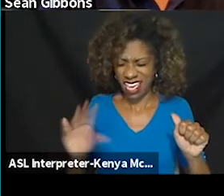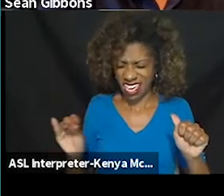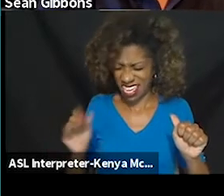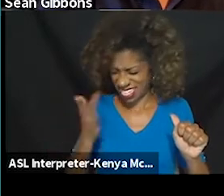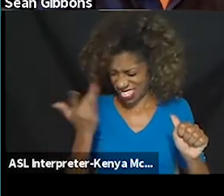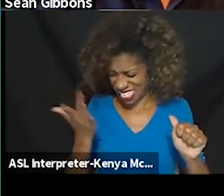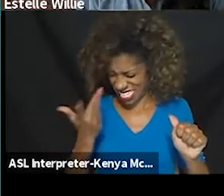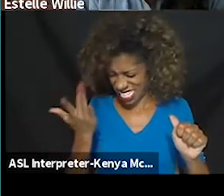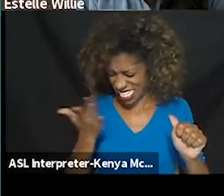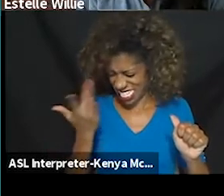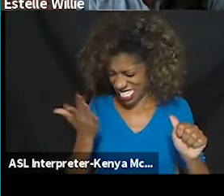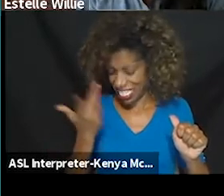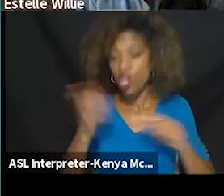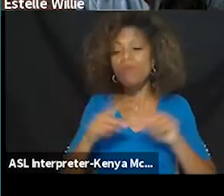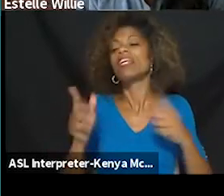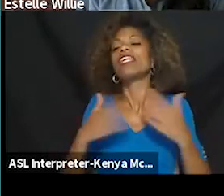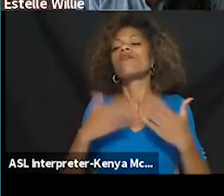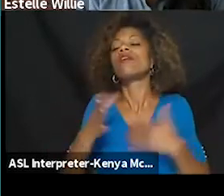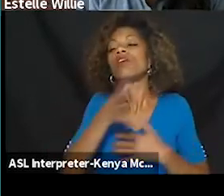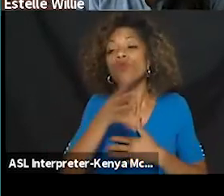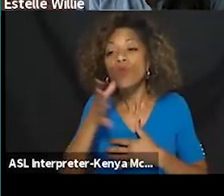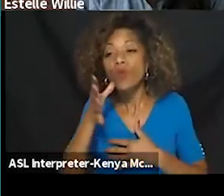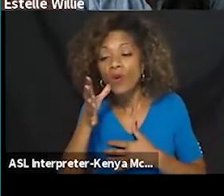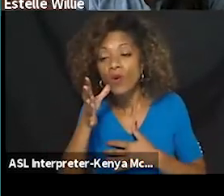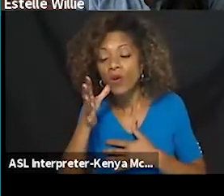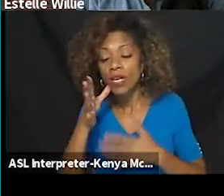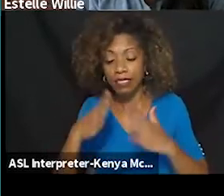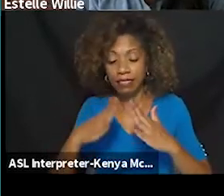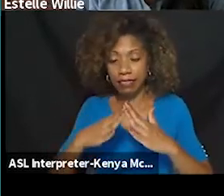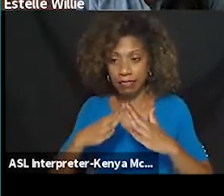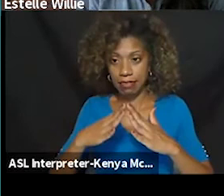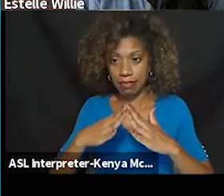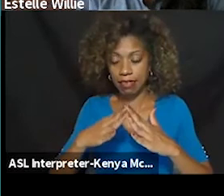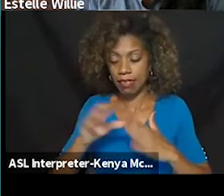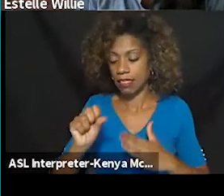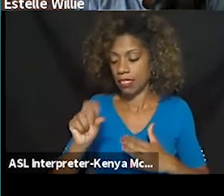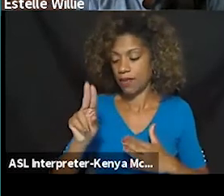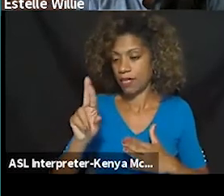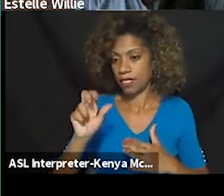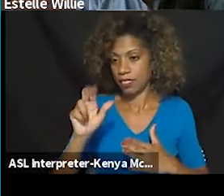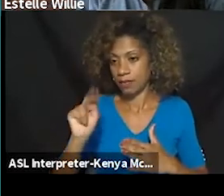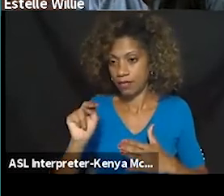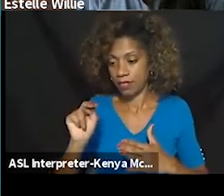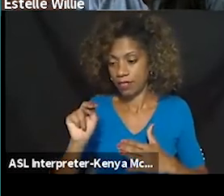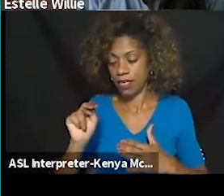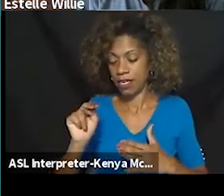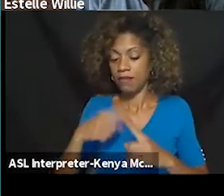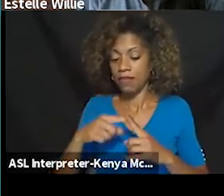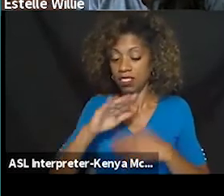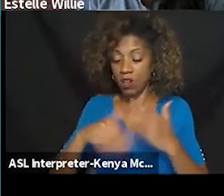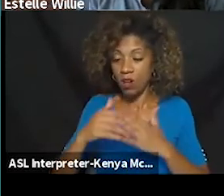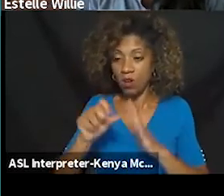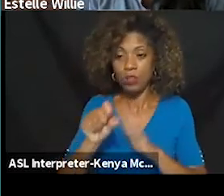But, we had rural, we had urban, and we had suburban. And then we also had the entire state of Rhode Island. So it